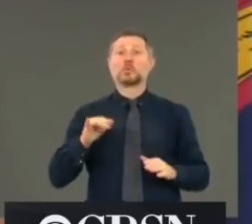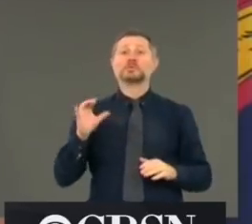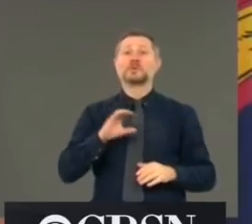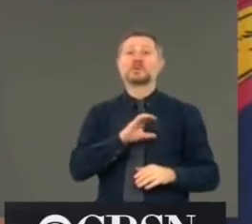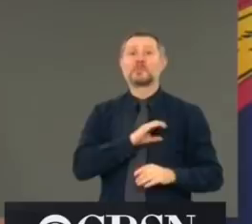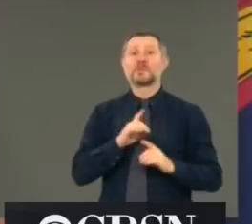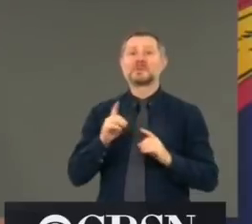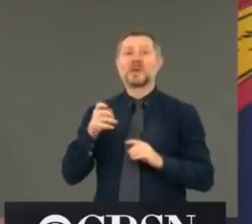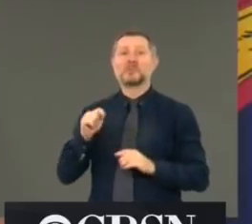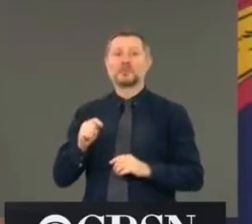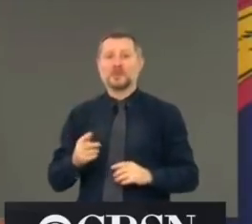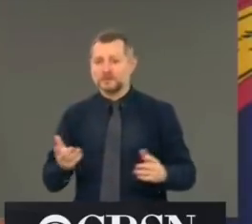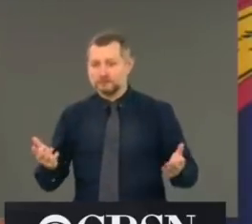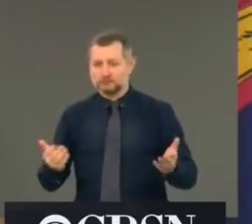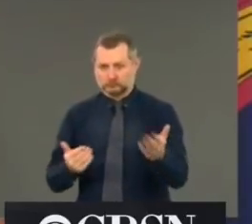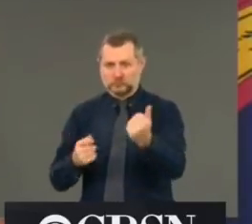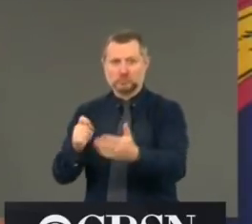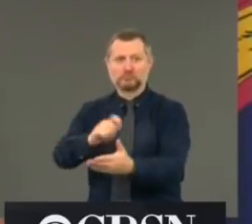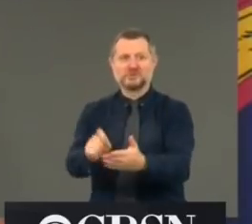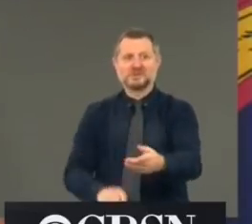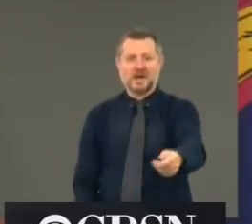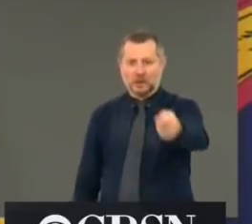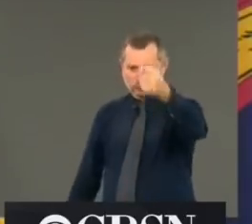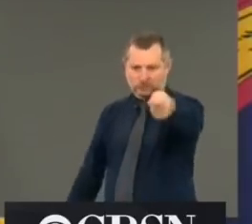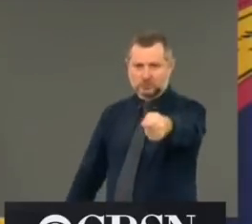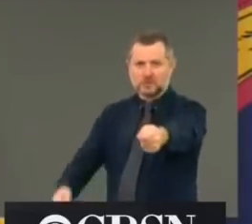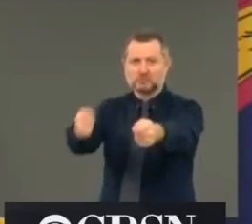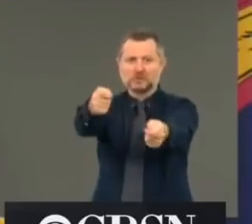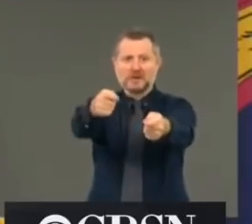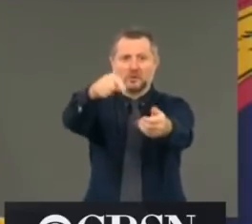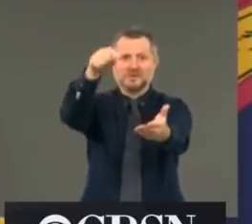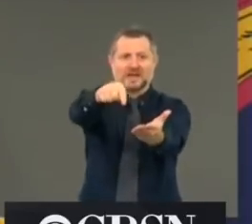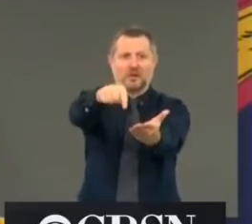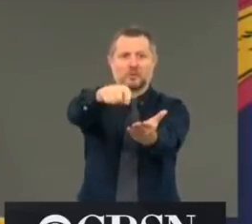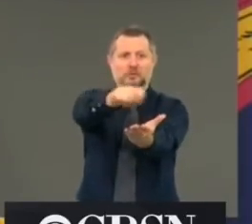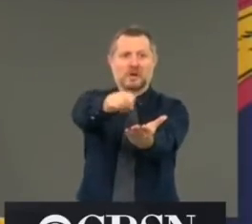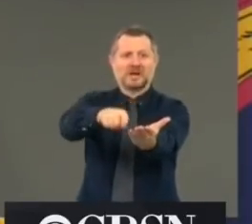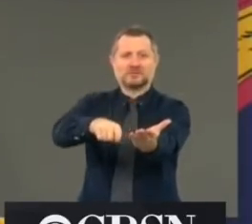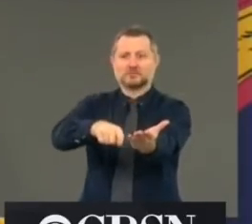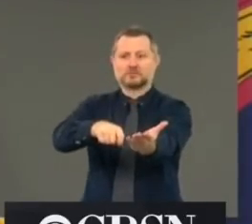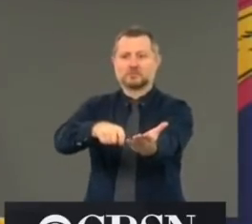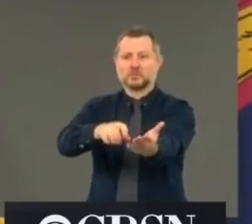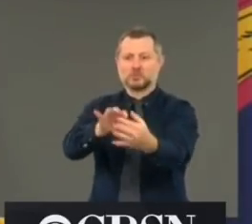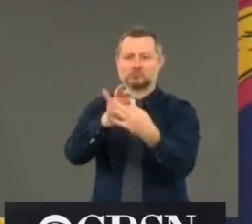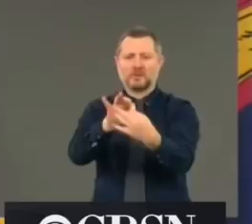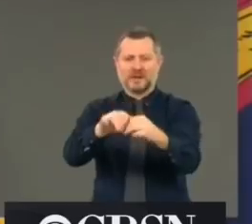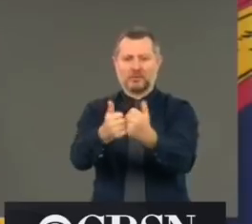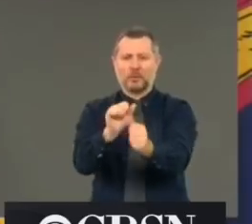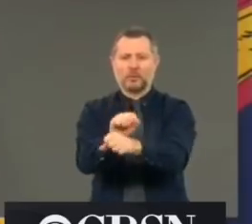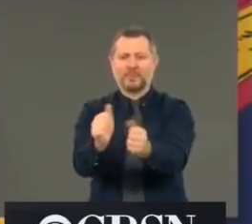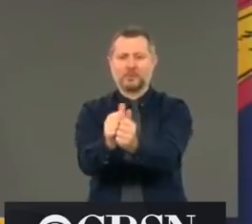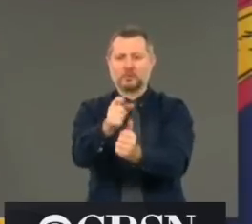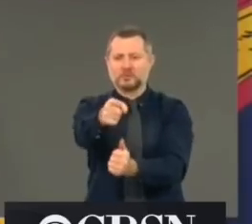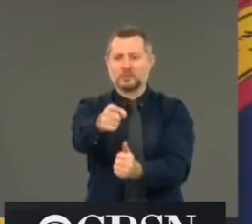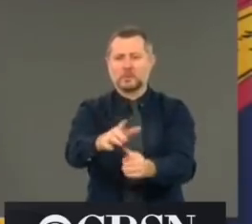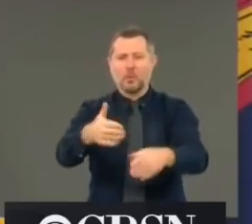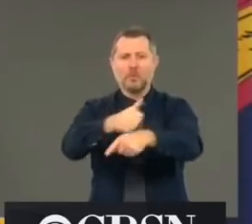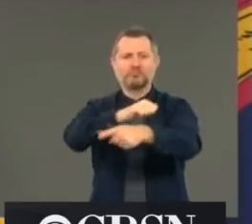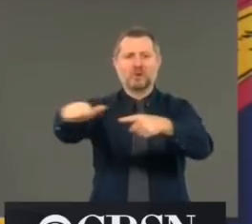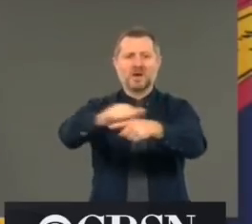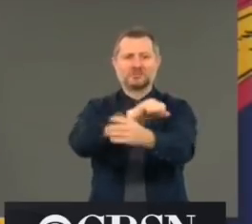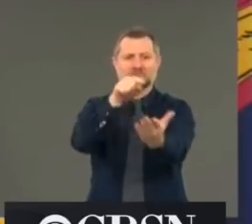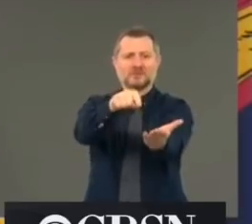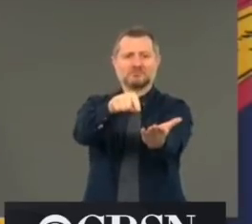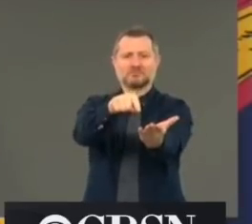design it. Here's a pen. Let's design it. What functions? What's the staff? What's